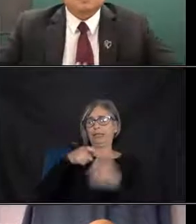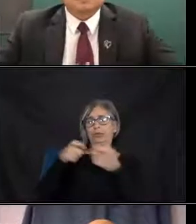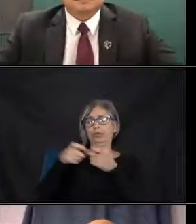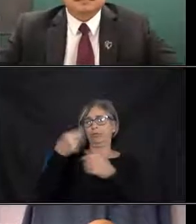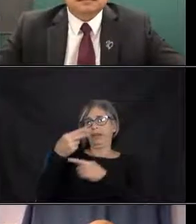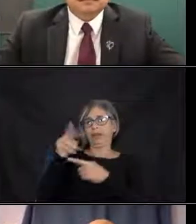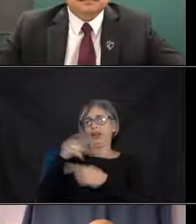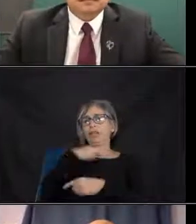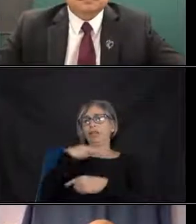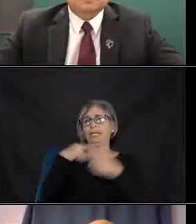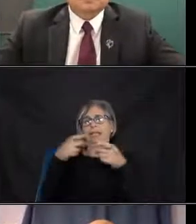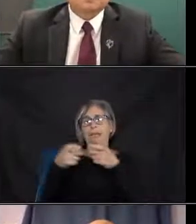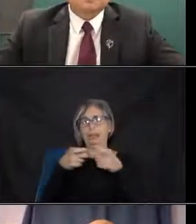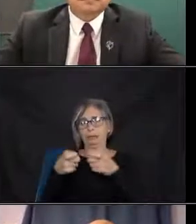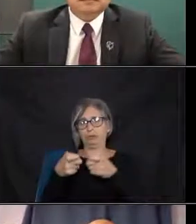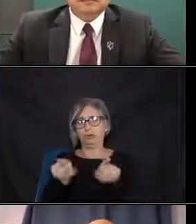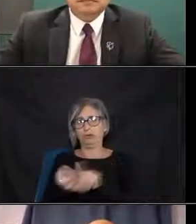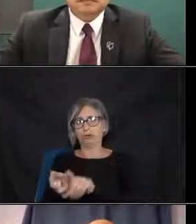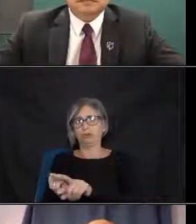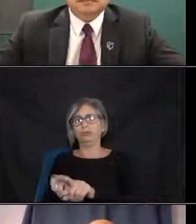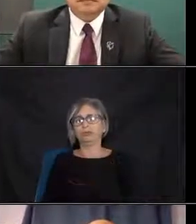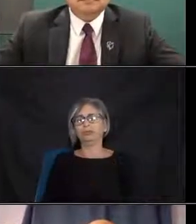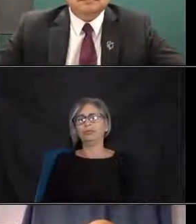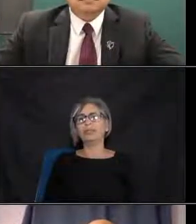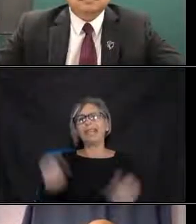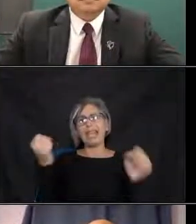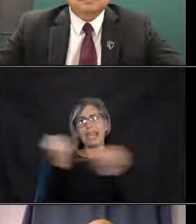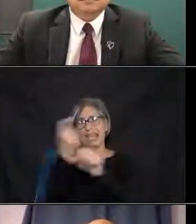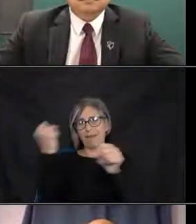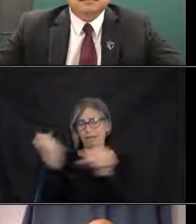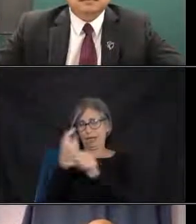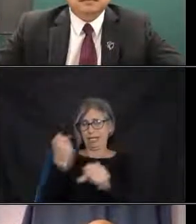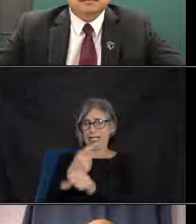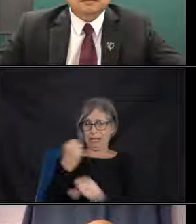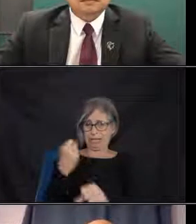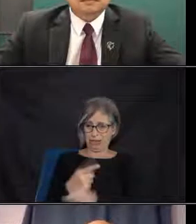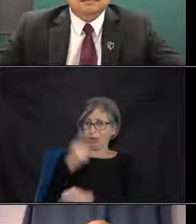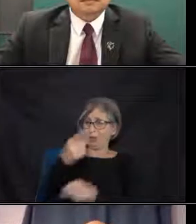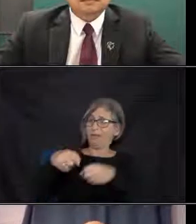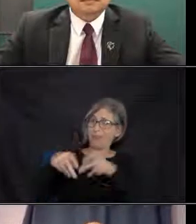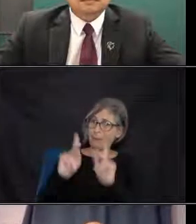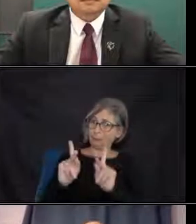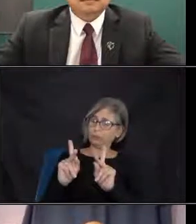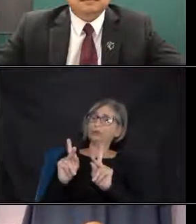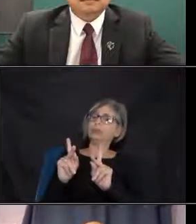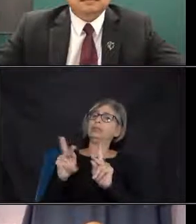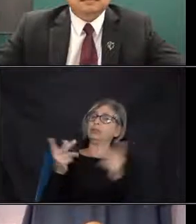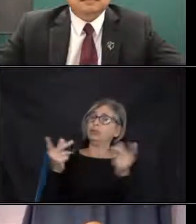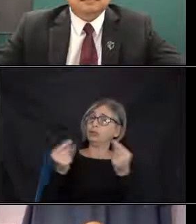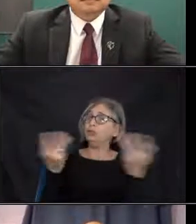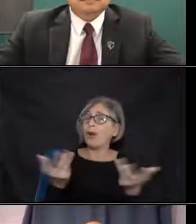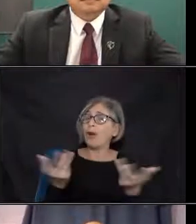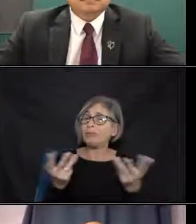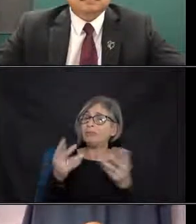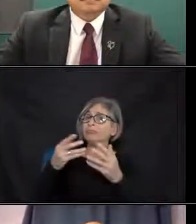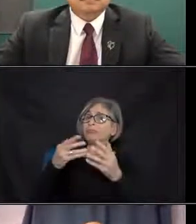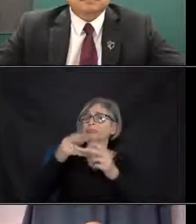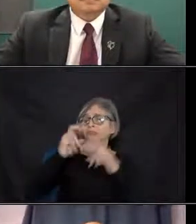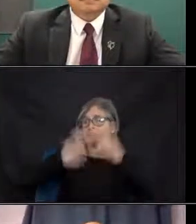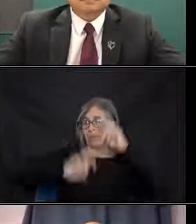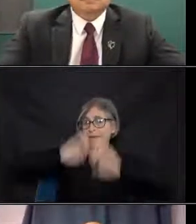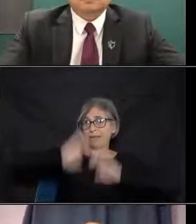Risk Management. And each year, you have the opportunity to evaluate our